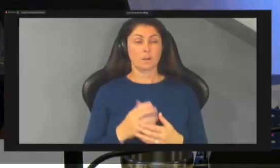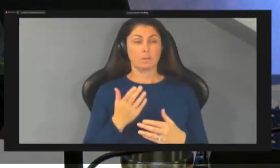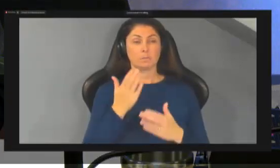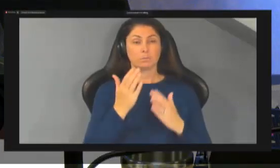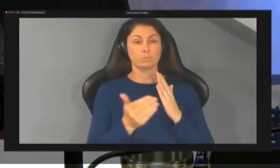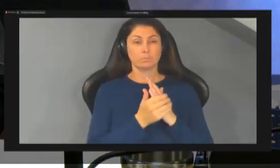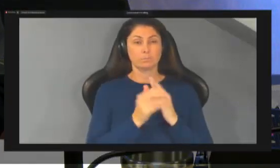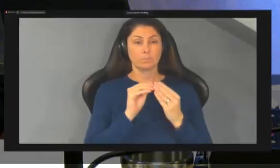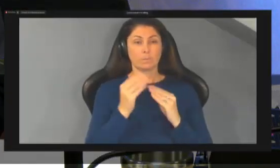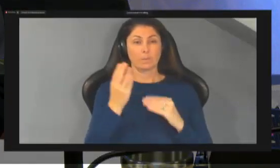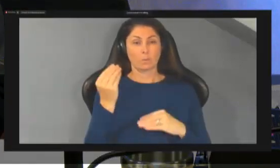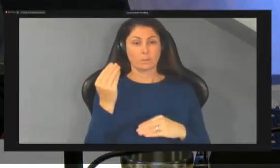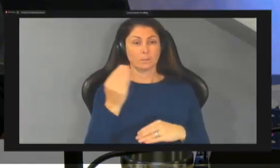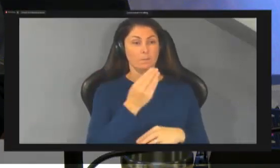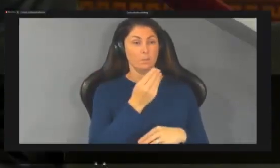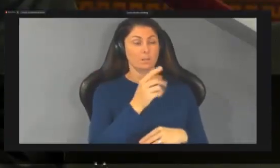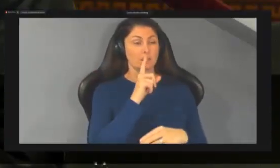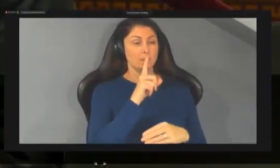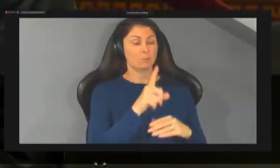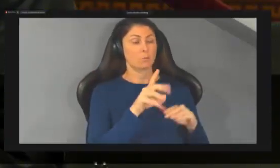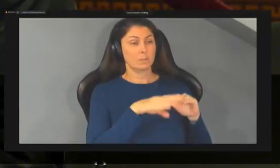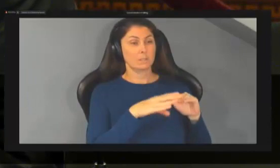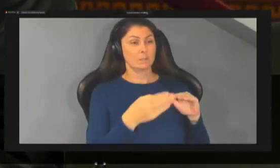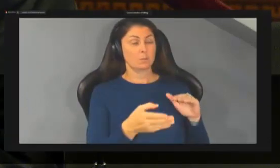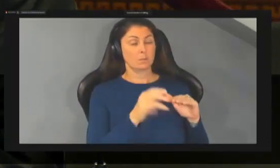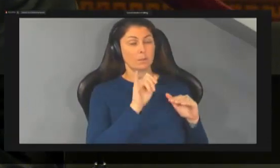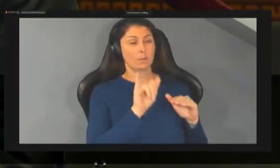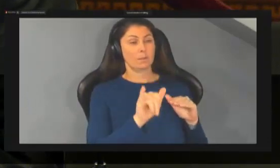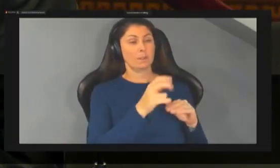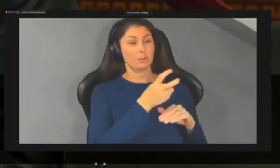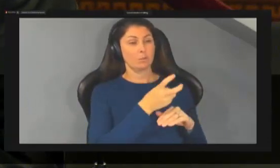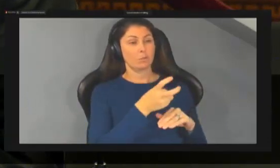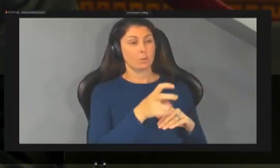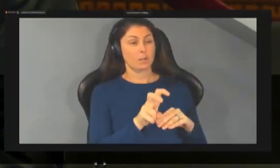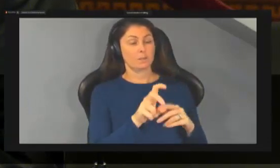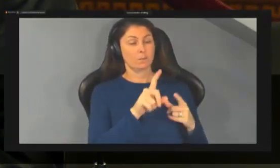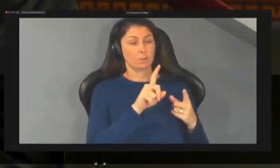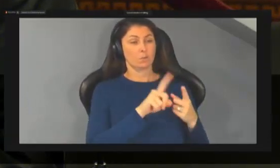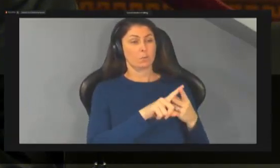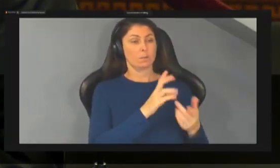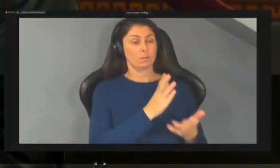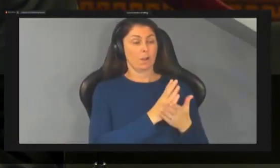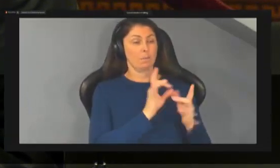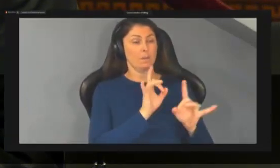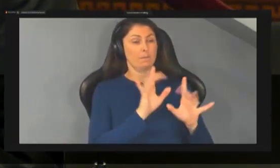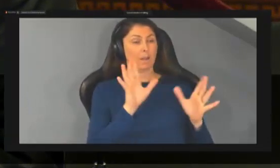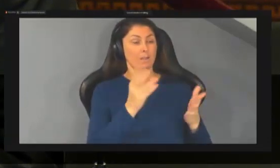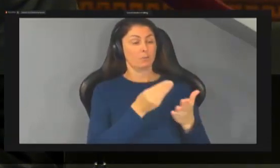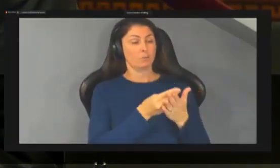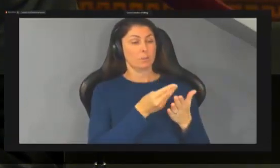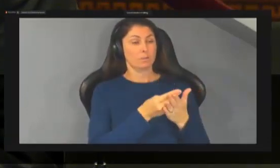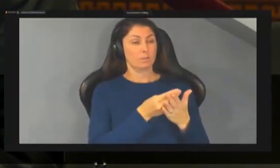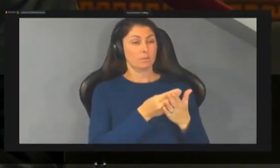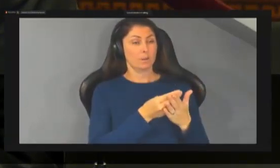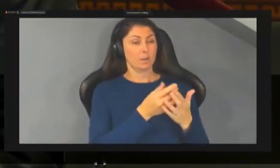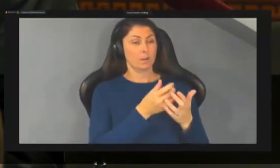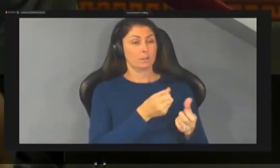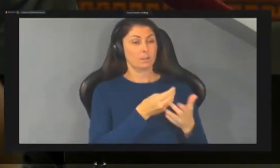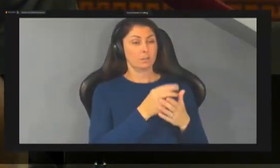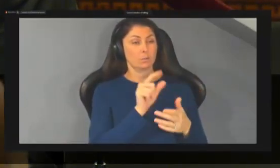Number 14 is to decrease the transfer to the Stop the Violence Trust Fund in